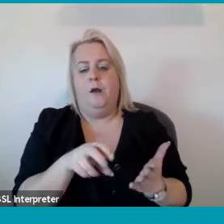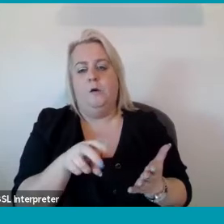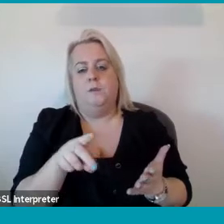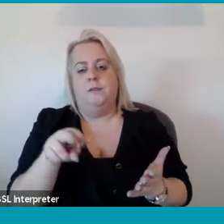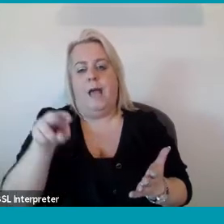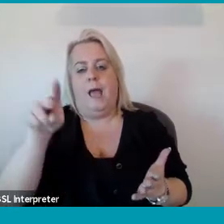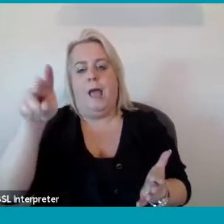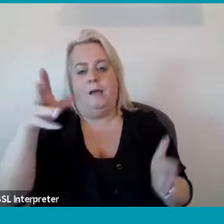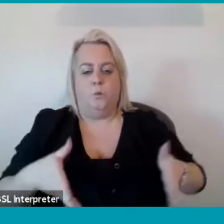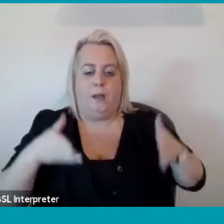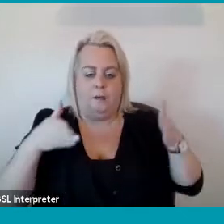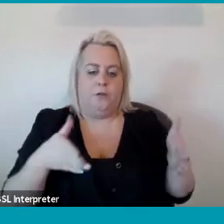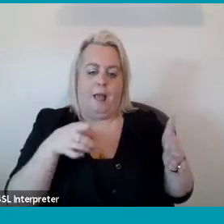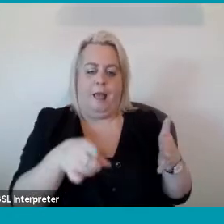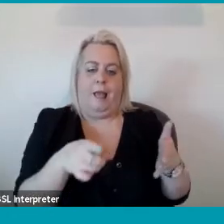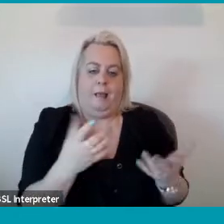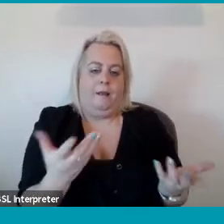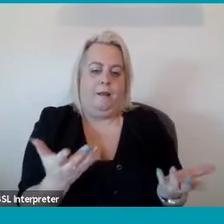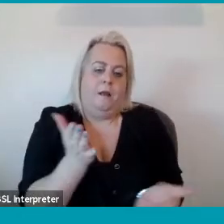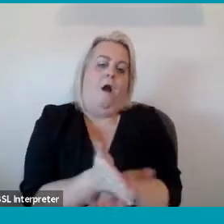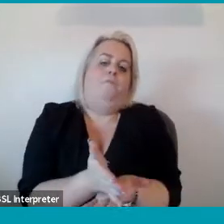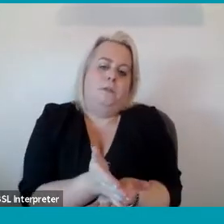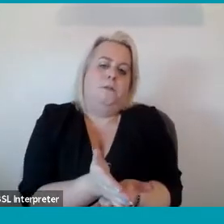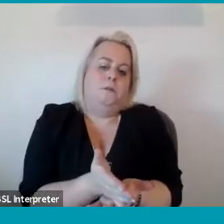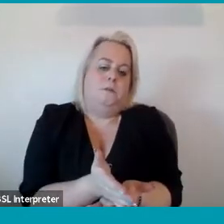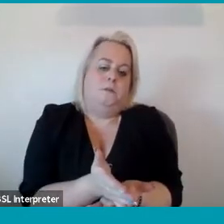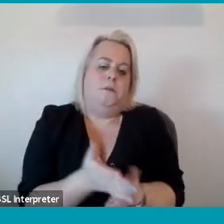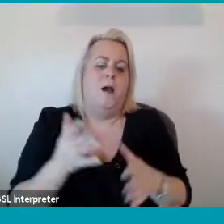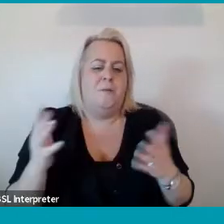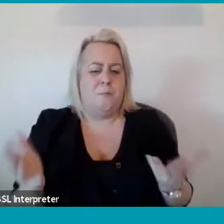because it's an obvious one, but I think it really makes sense. And it's really a way to kind of